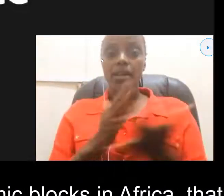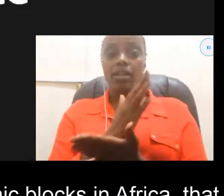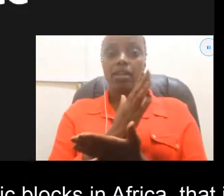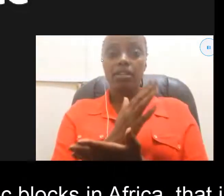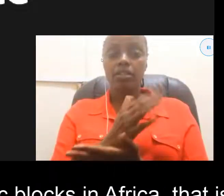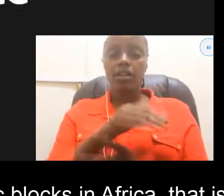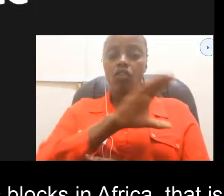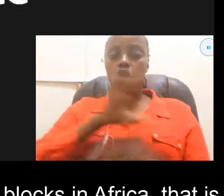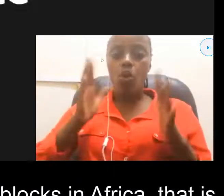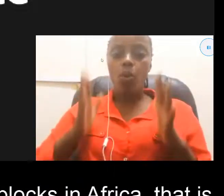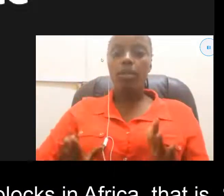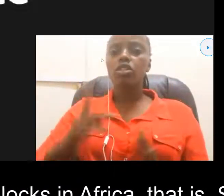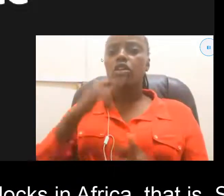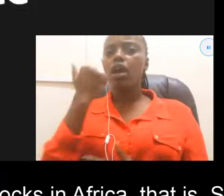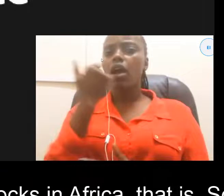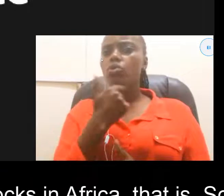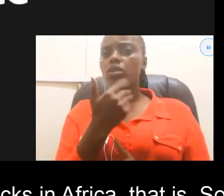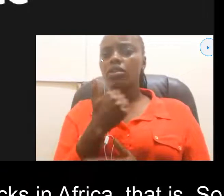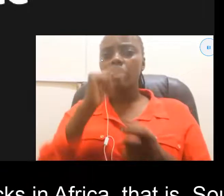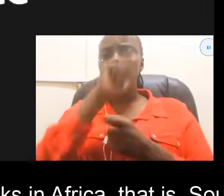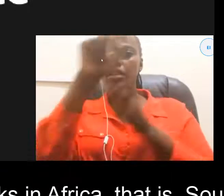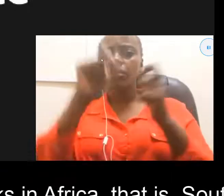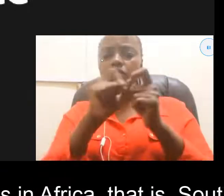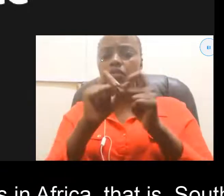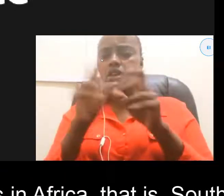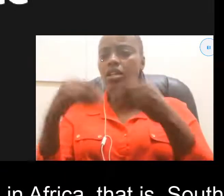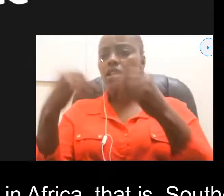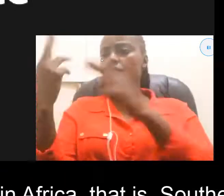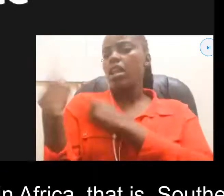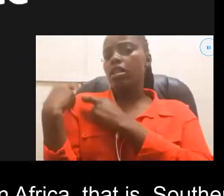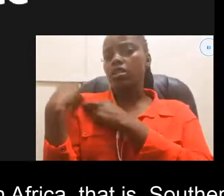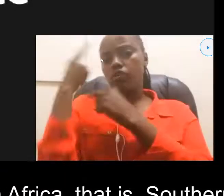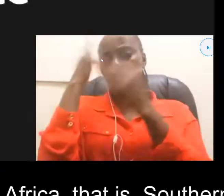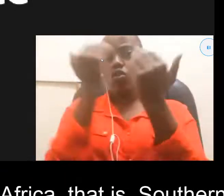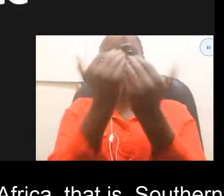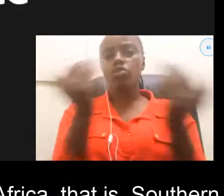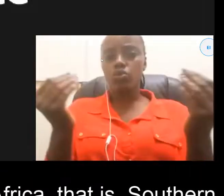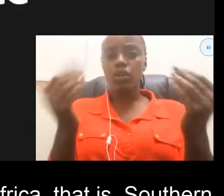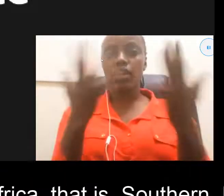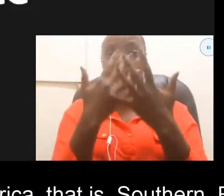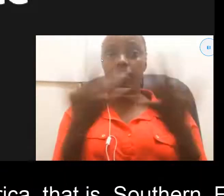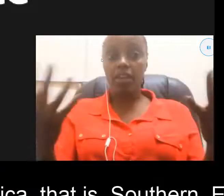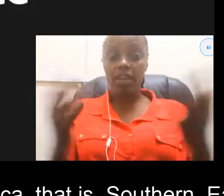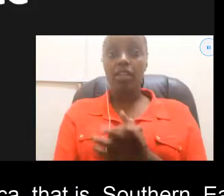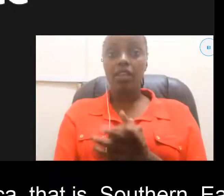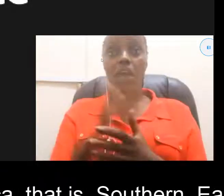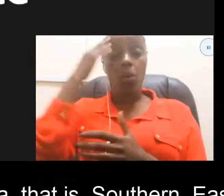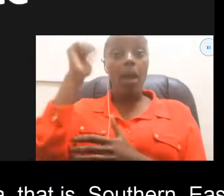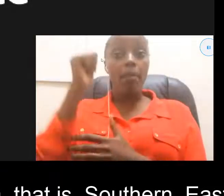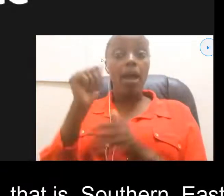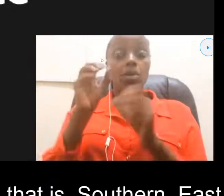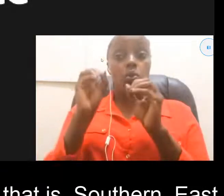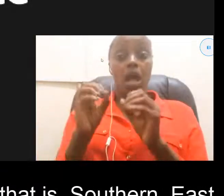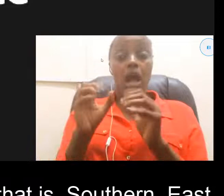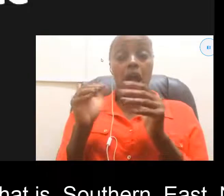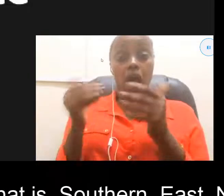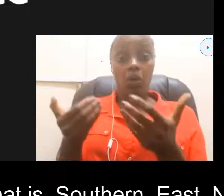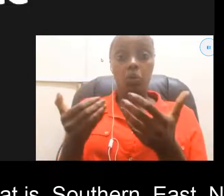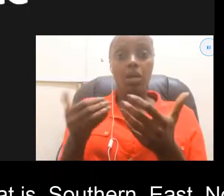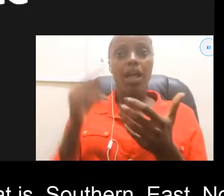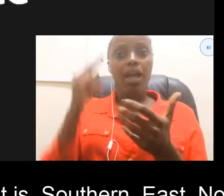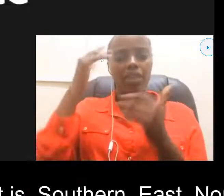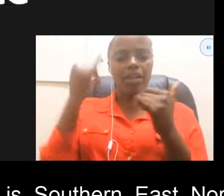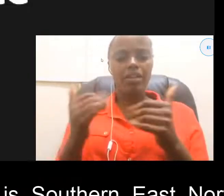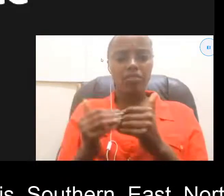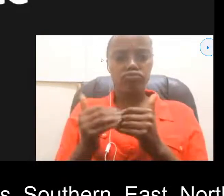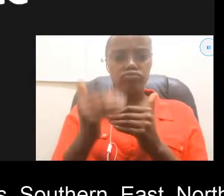commissioner who is specifically attached for children's affairs. And I don't know how, and I think moving forward, we